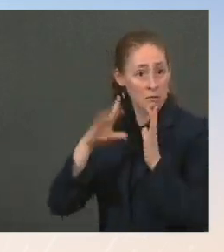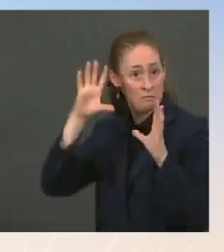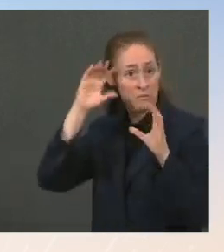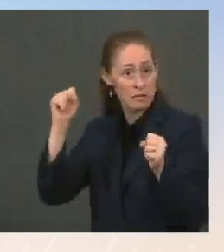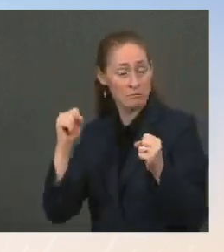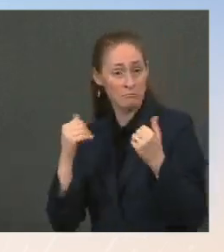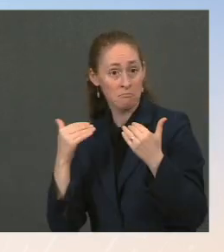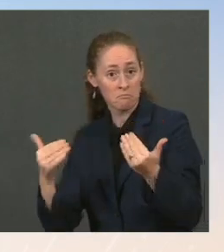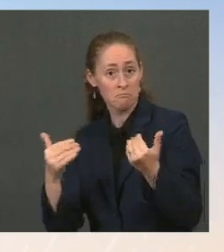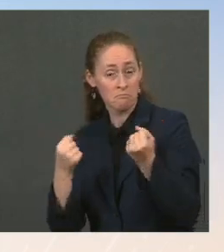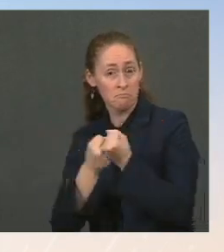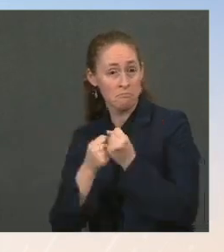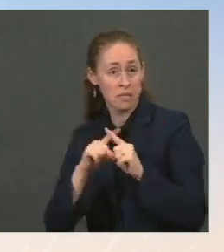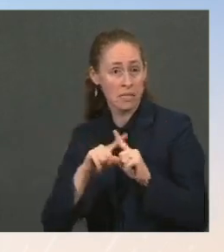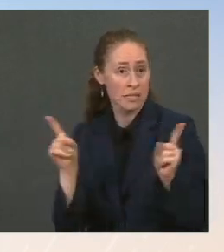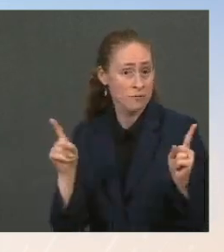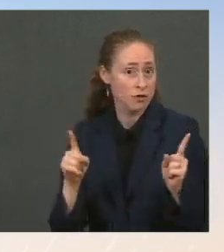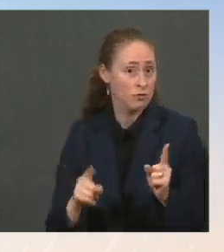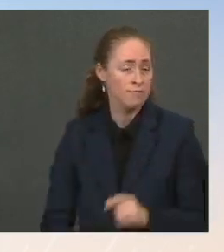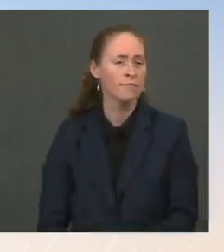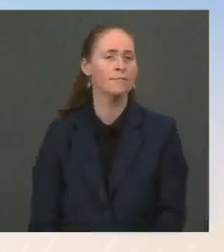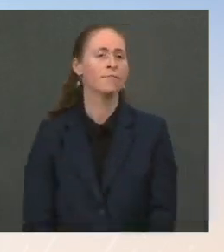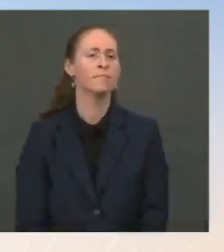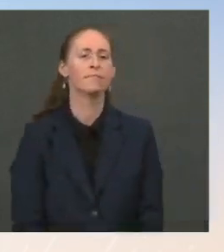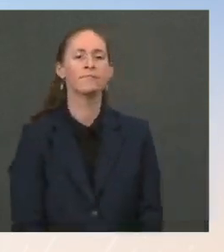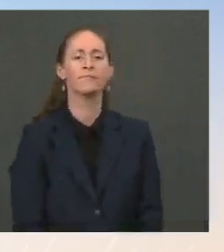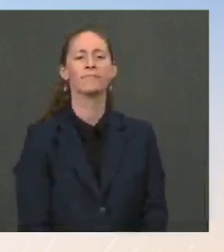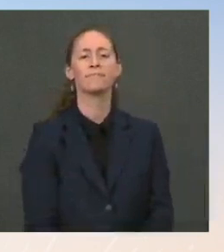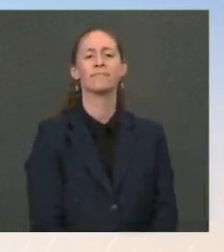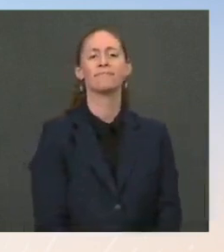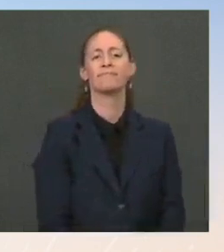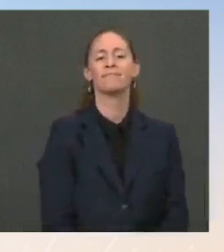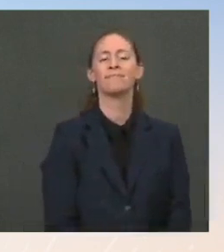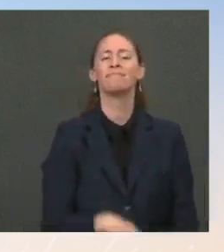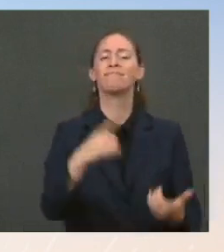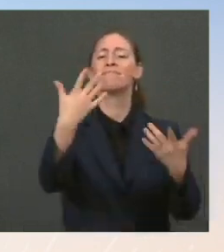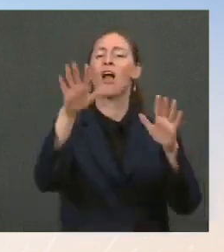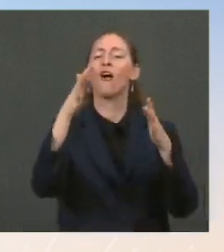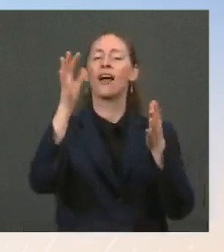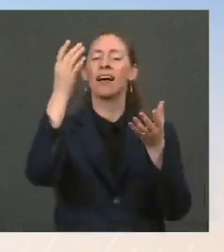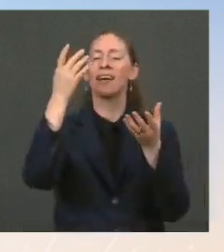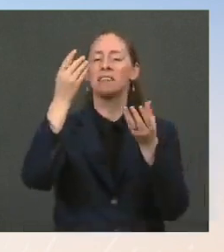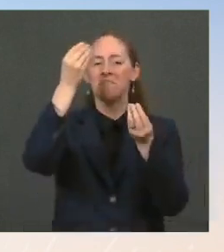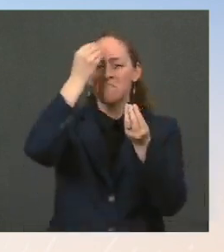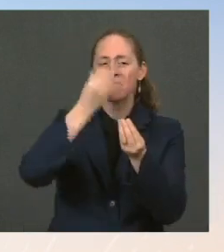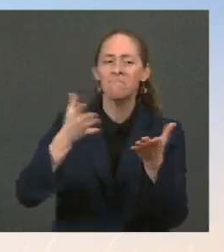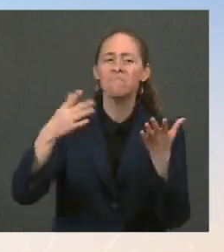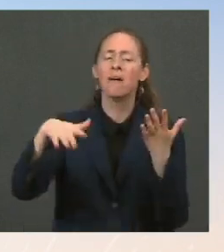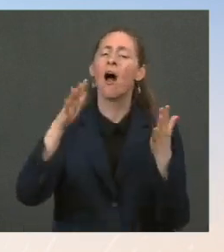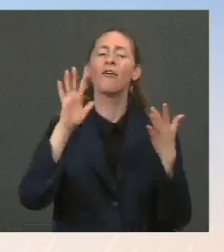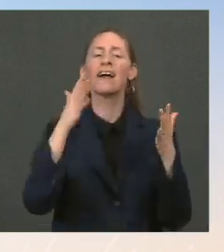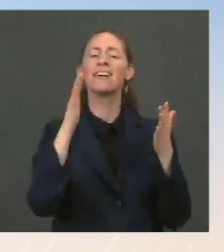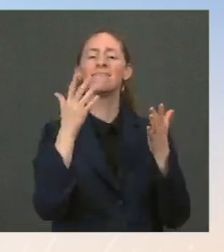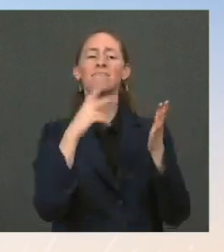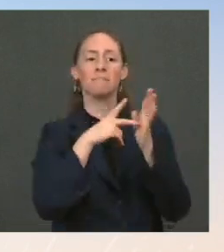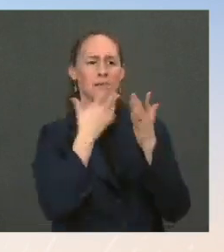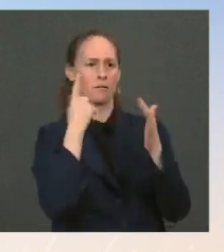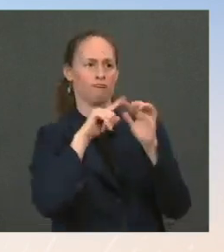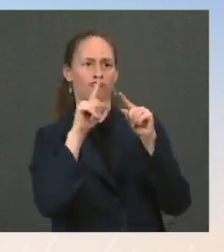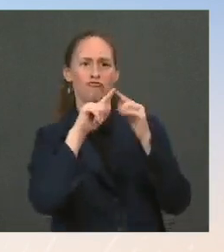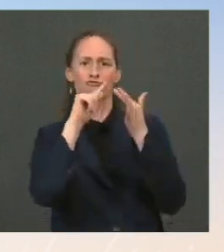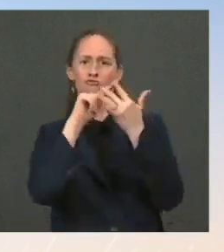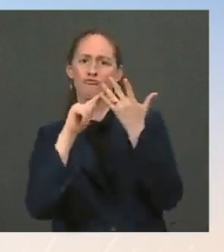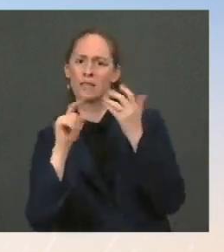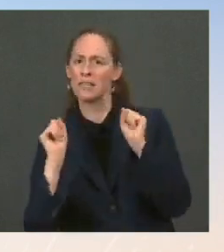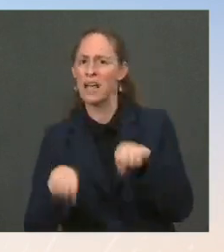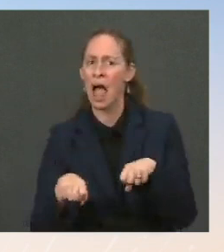was simply reporting out what you already have reported out, which is that there are a range of options being discussed on Capitol Hill. I want to ask you separately.